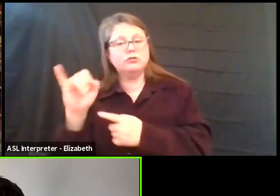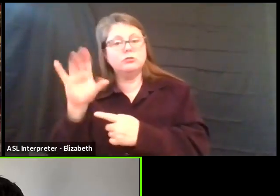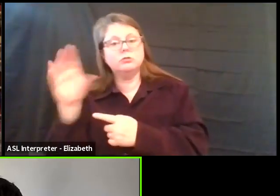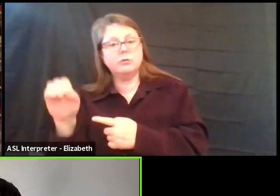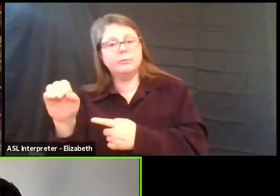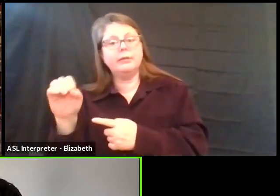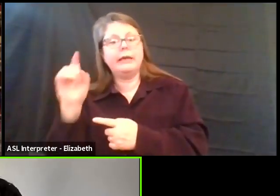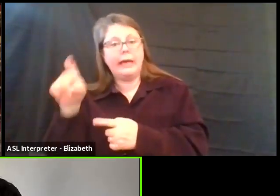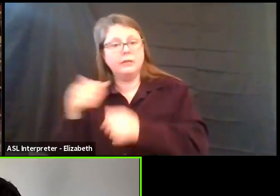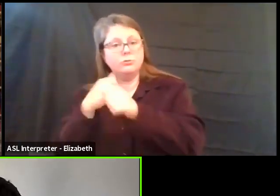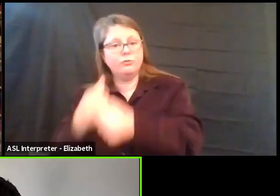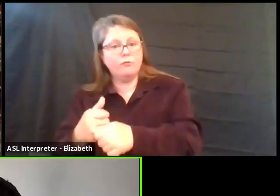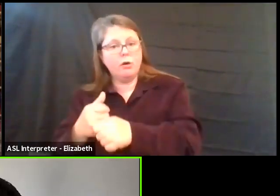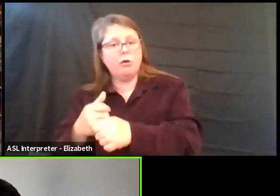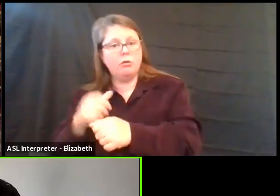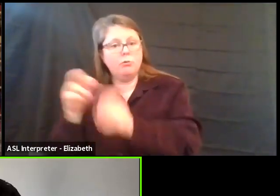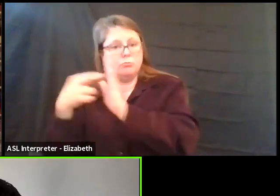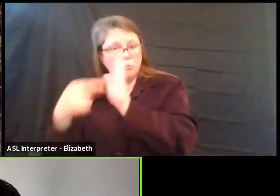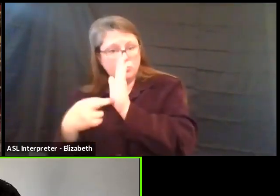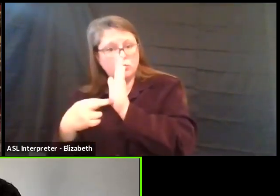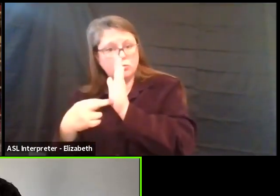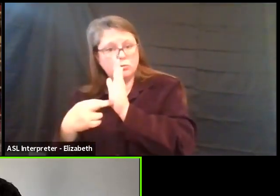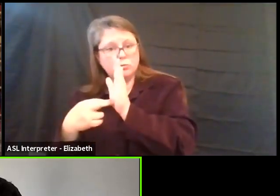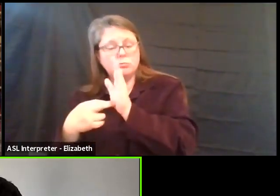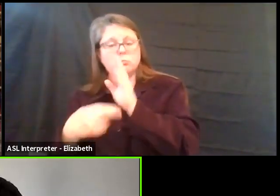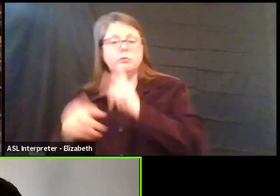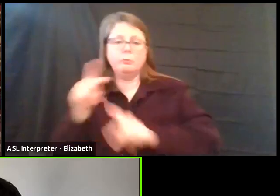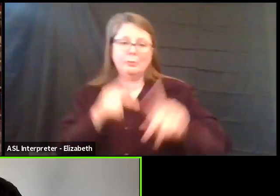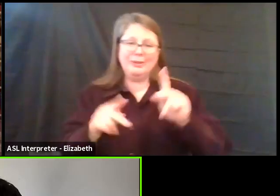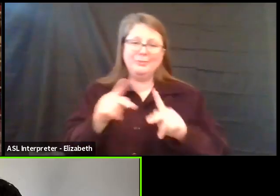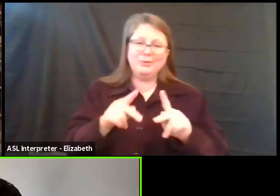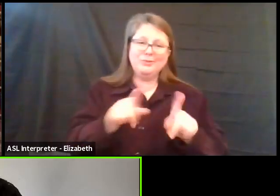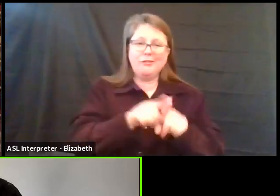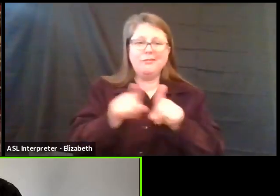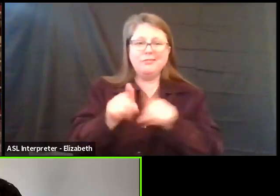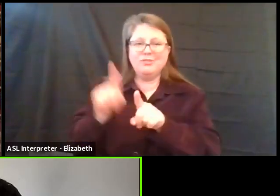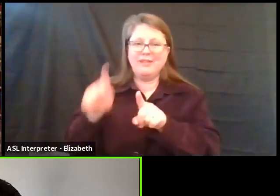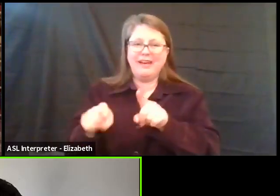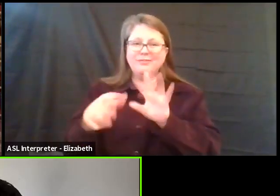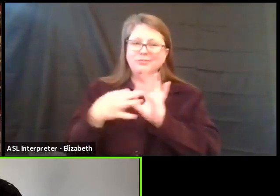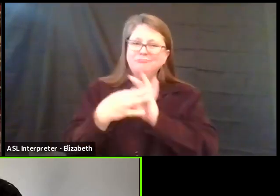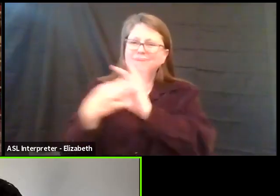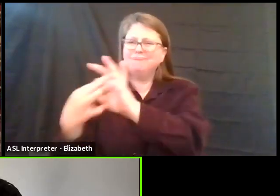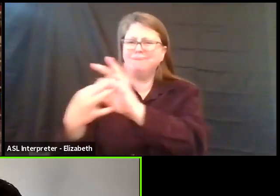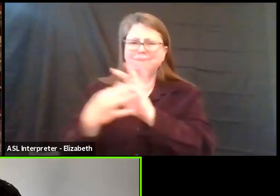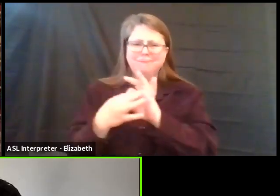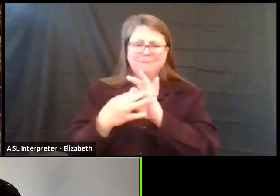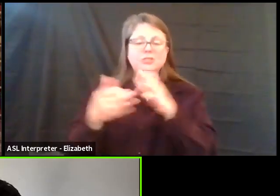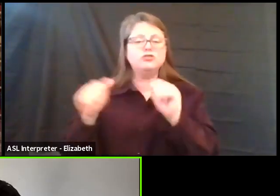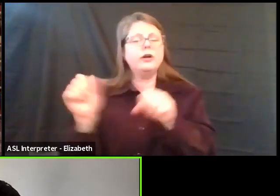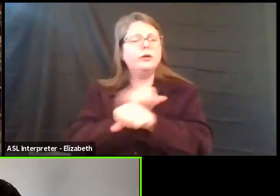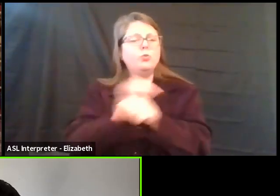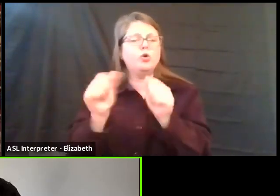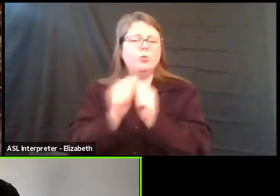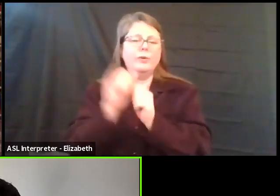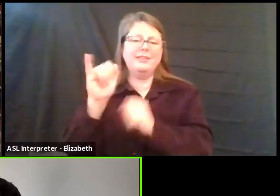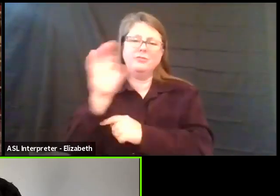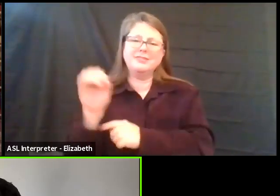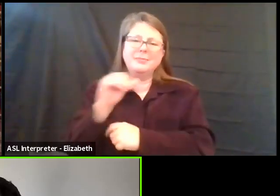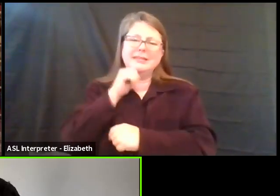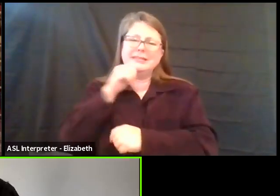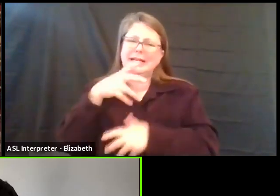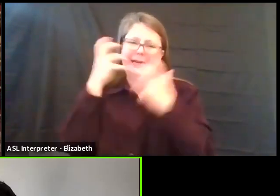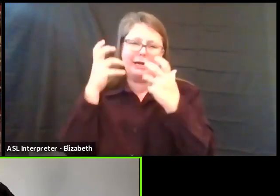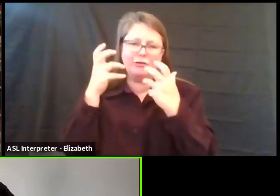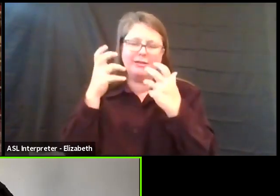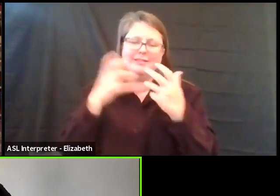too. So keep working with them, keep cooperating, don't get angry, and that's my best